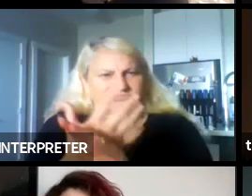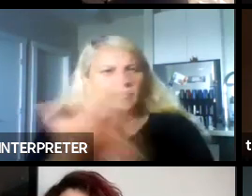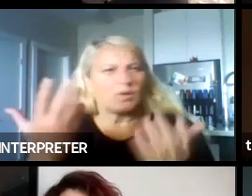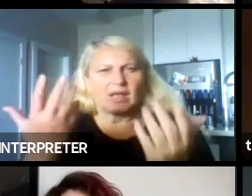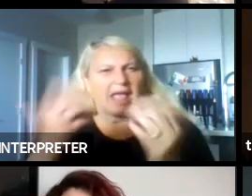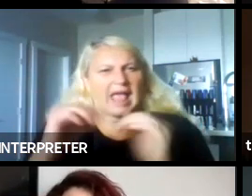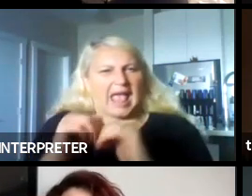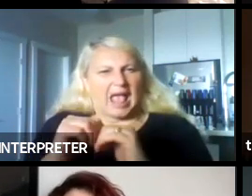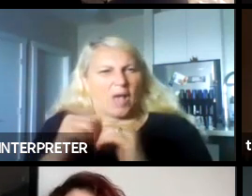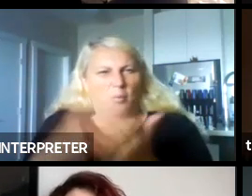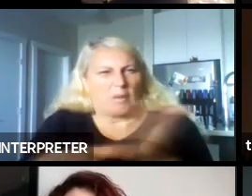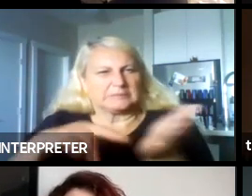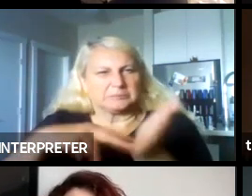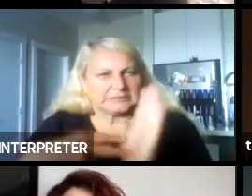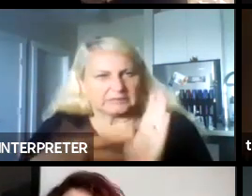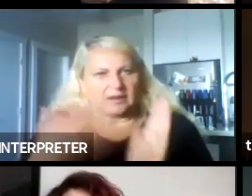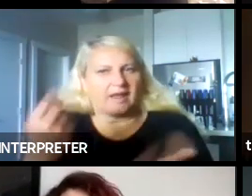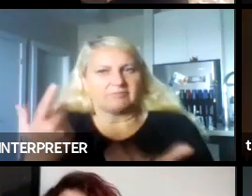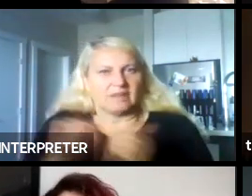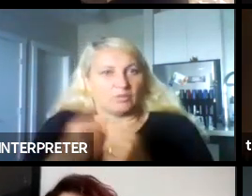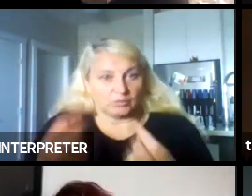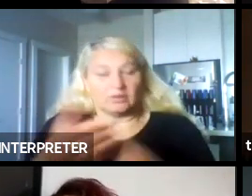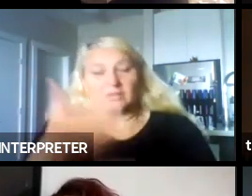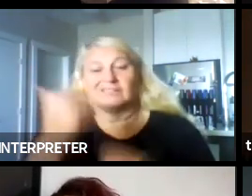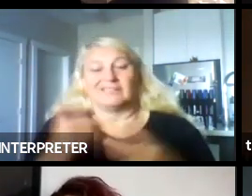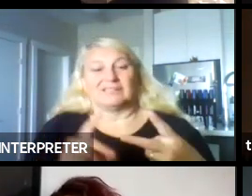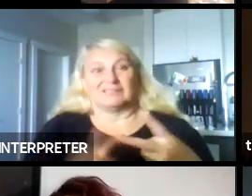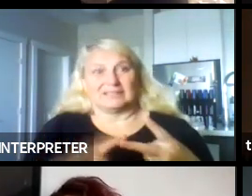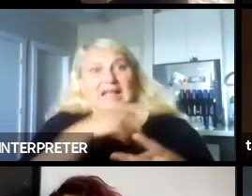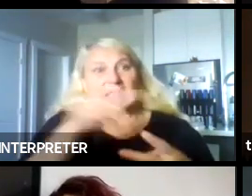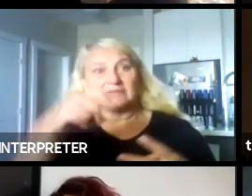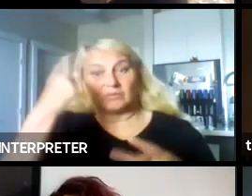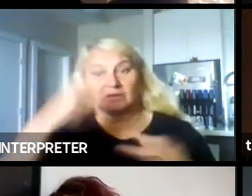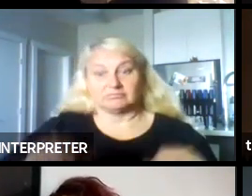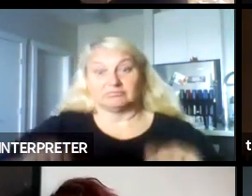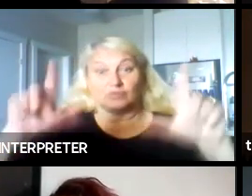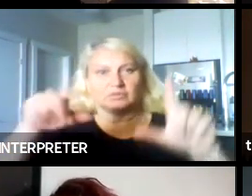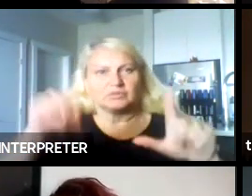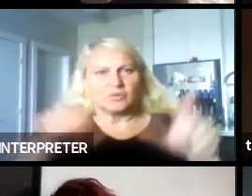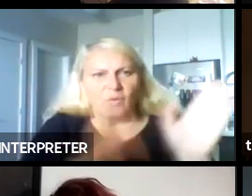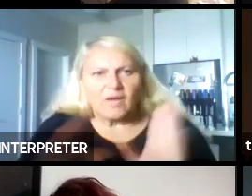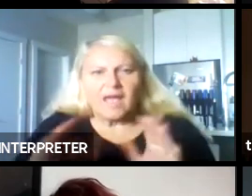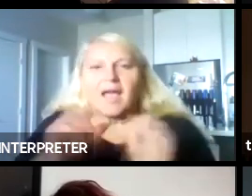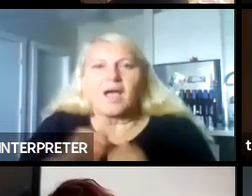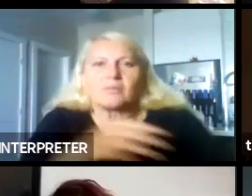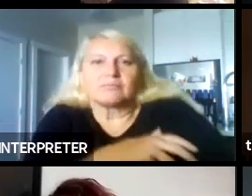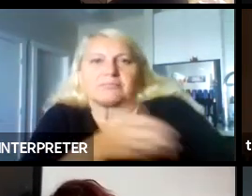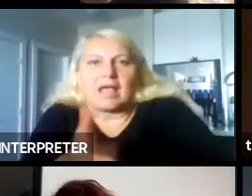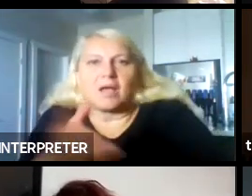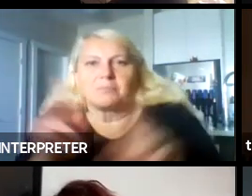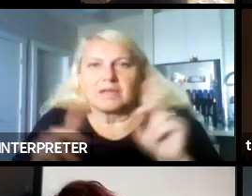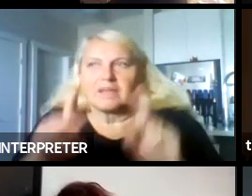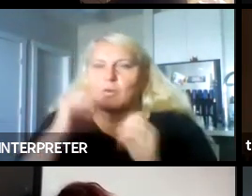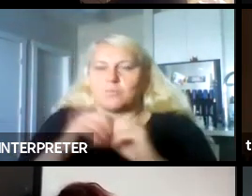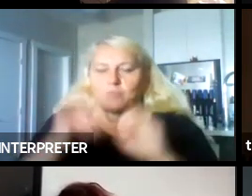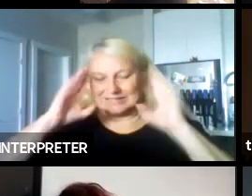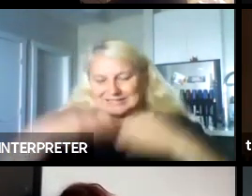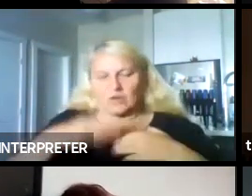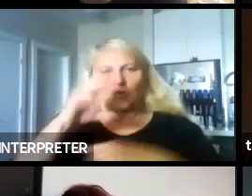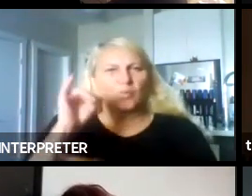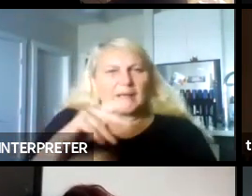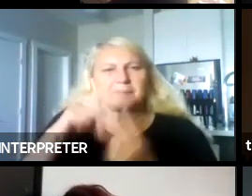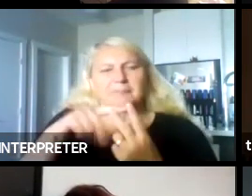the second question was, how can virtual organizing radically reconstruct power in ways that center crip, mad, sick, and